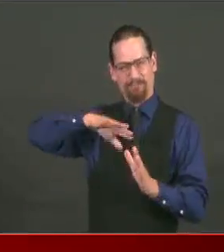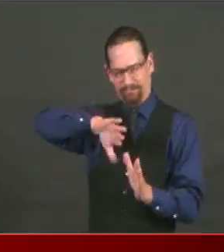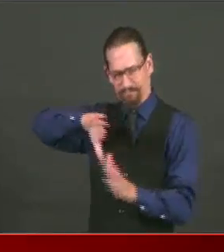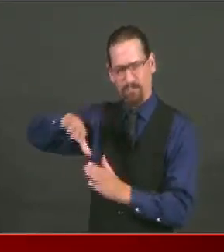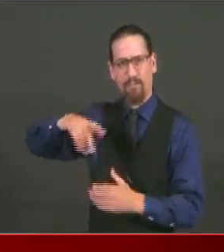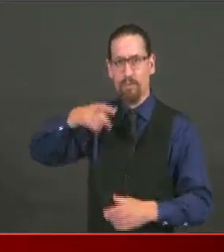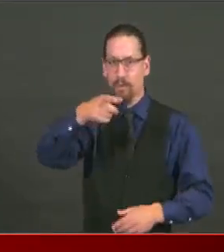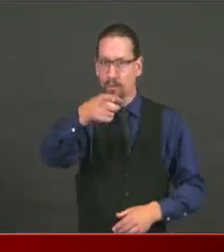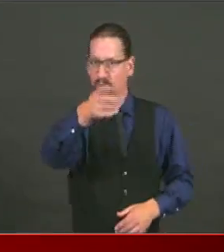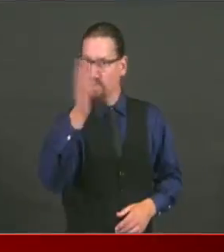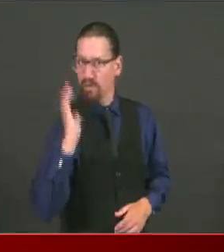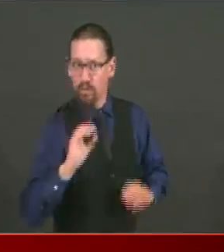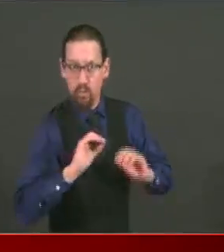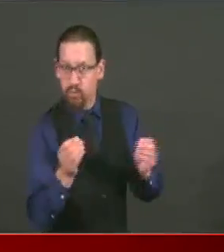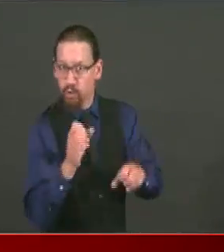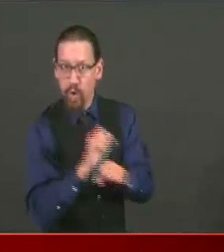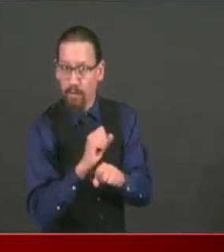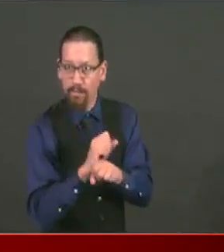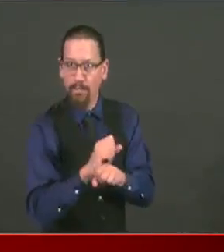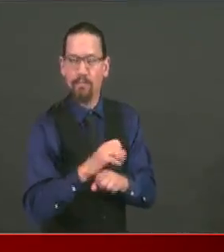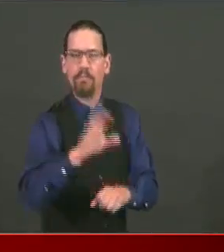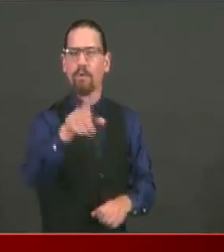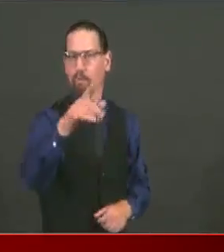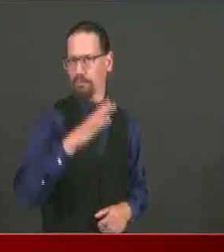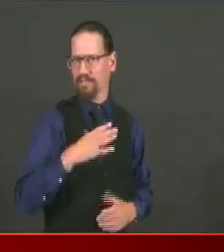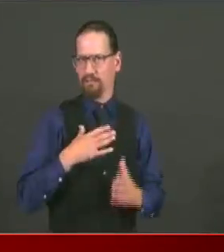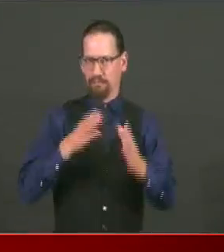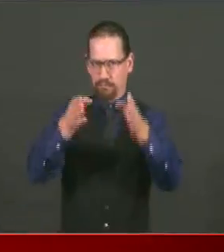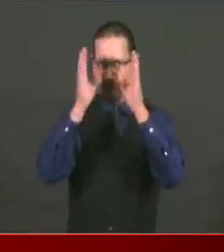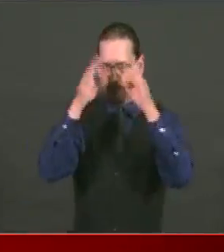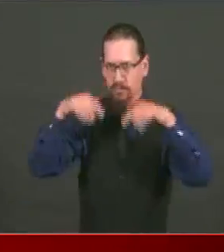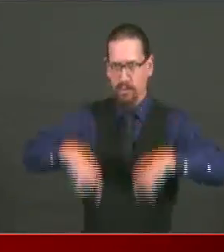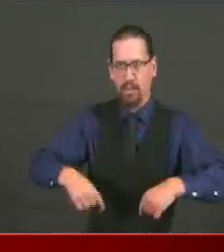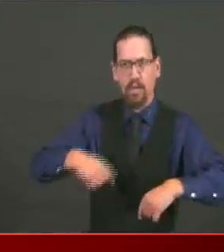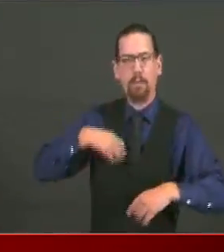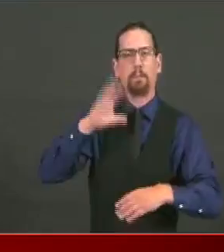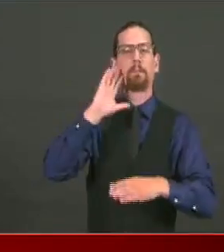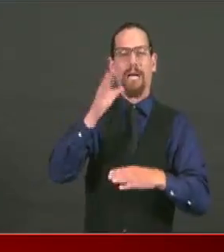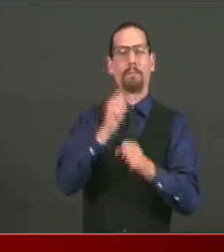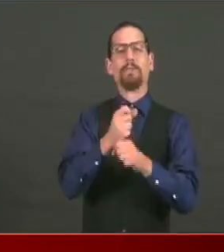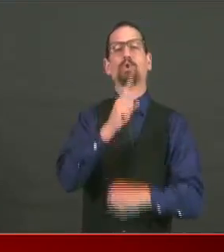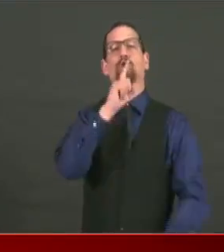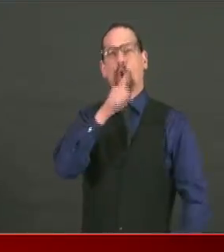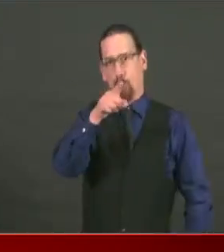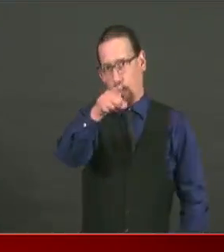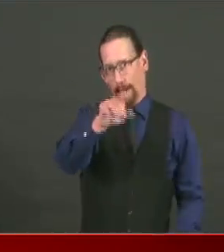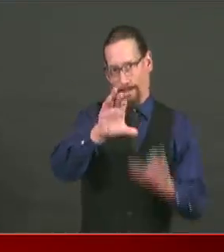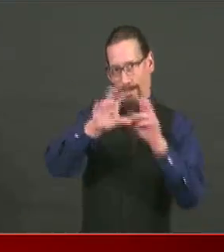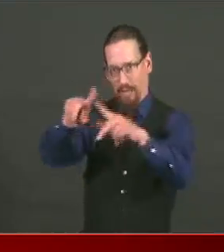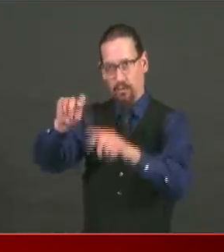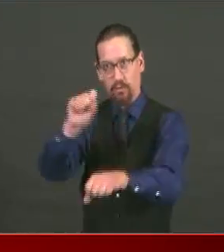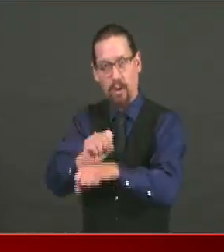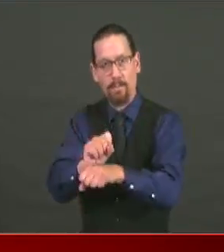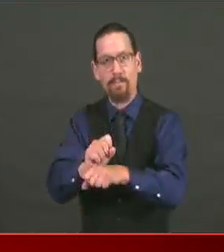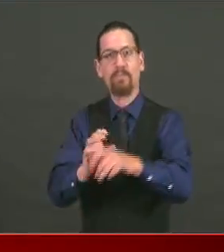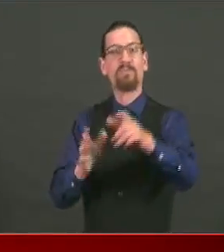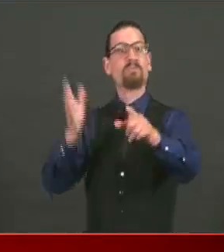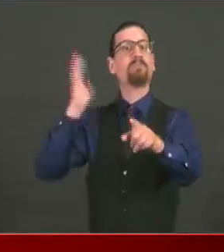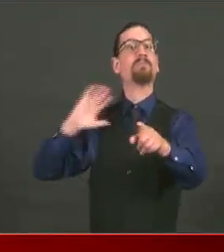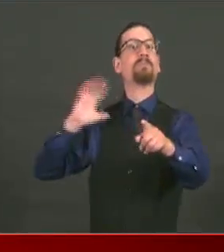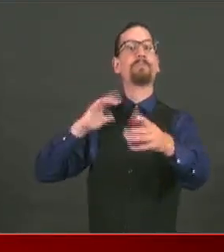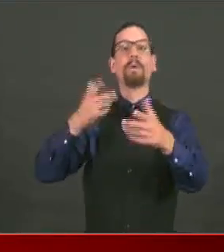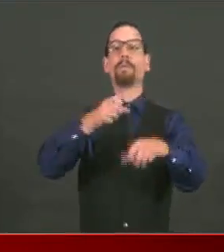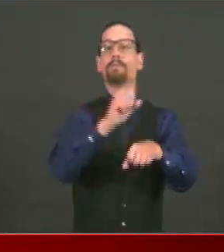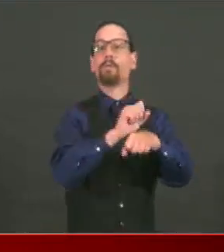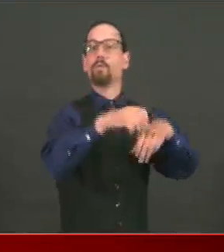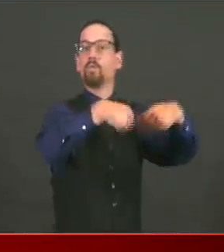going to get you back to work. If you're out of work and you worked in retail and you only have a high school degree and you're really stressed out because